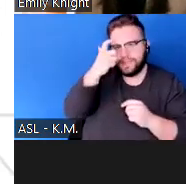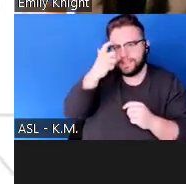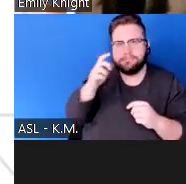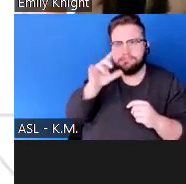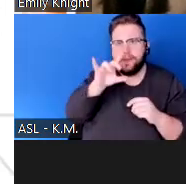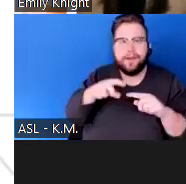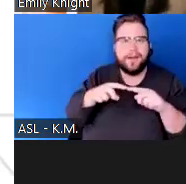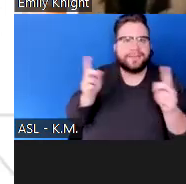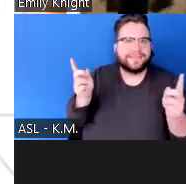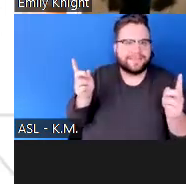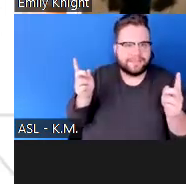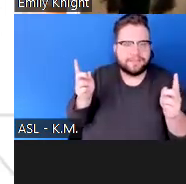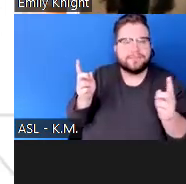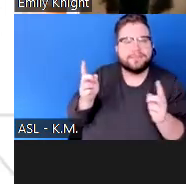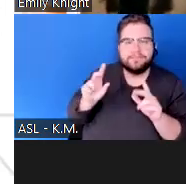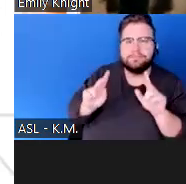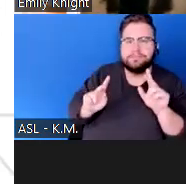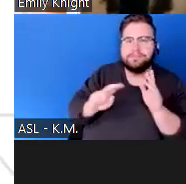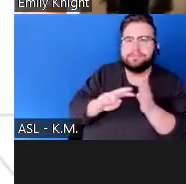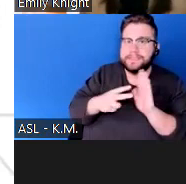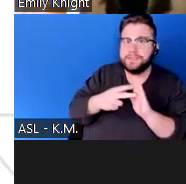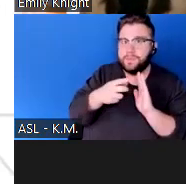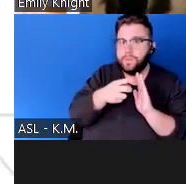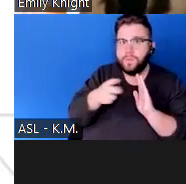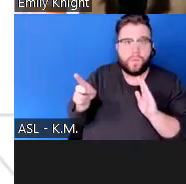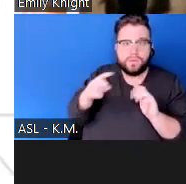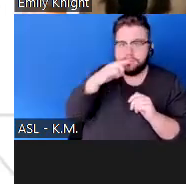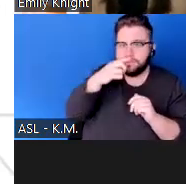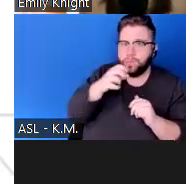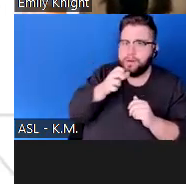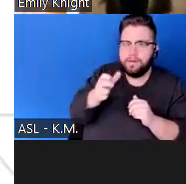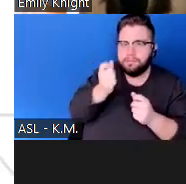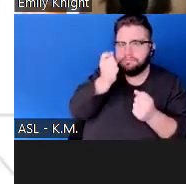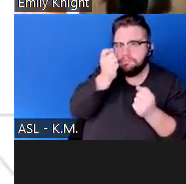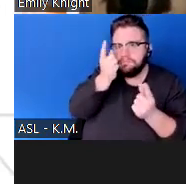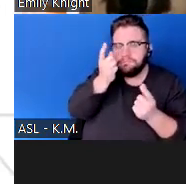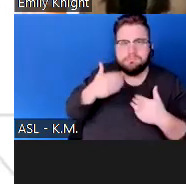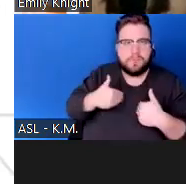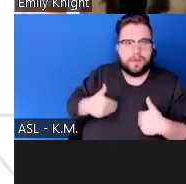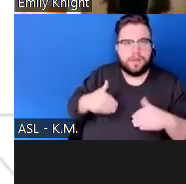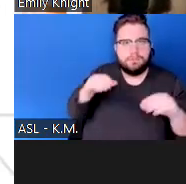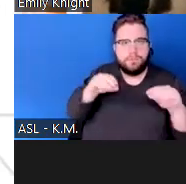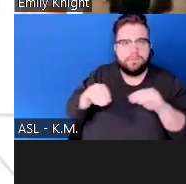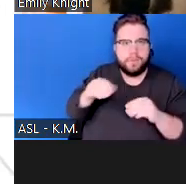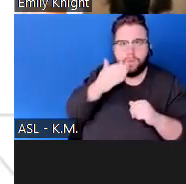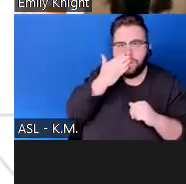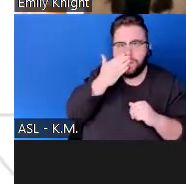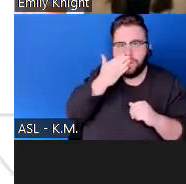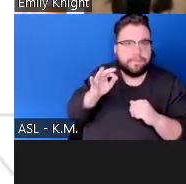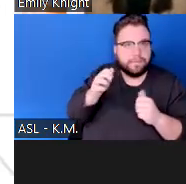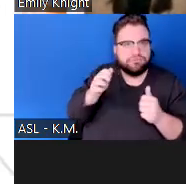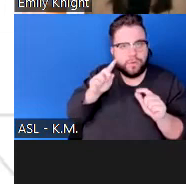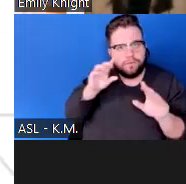the brains of children on the autism spectrum were not processing the body movement very well when they were focused on the color of the dots.